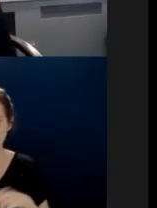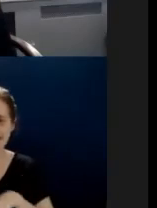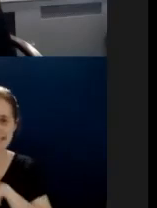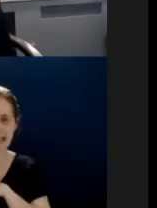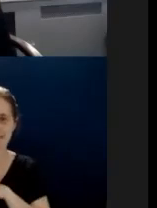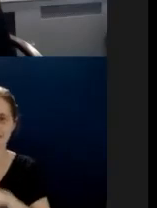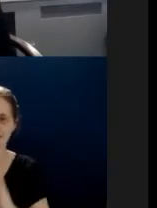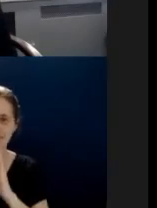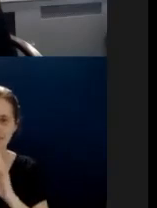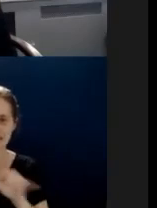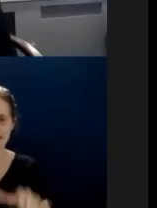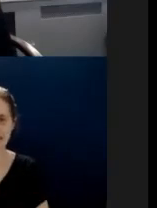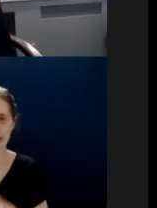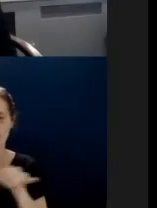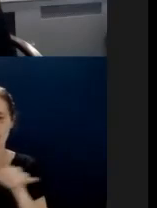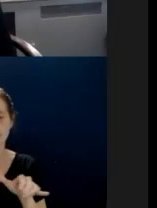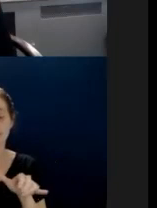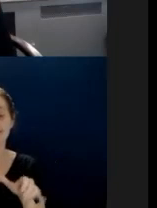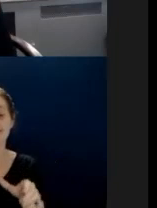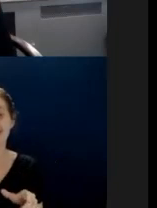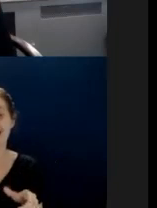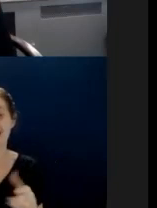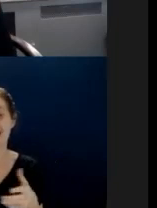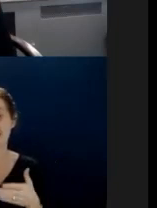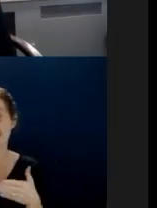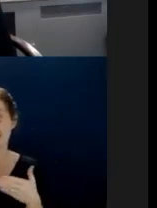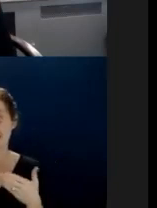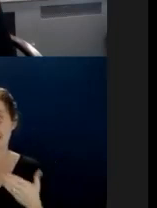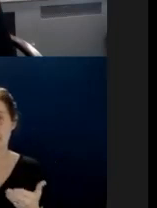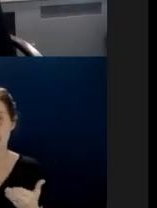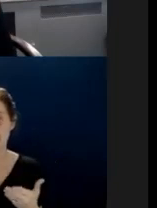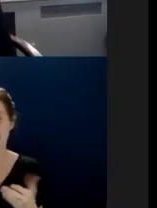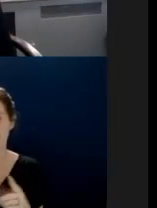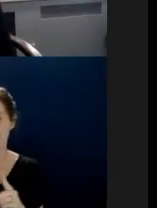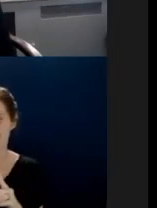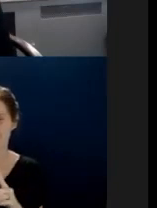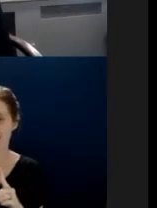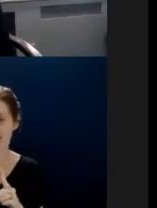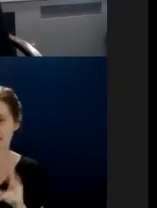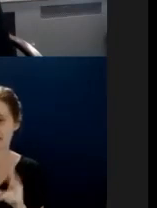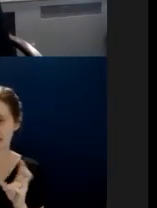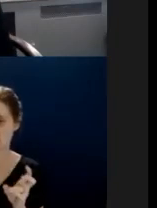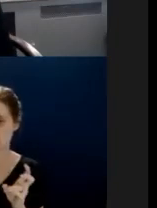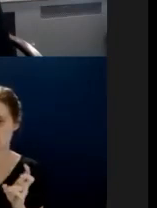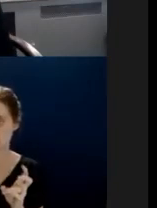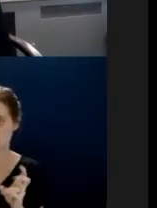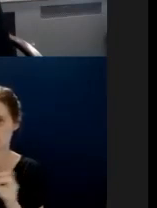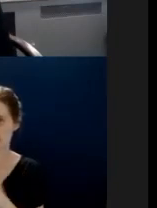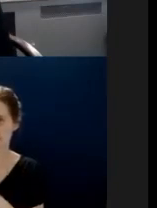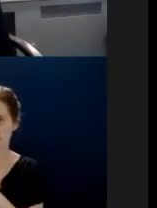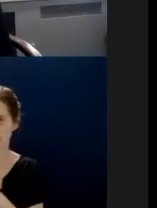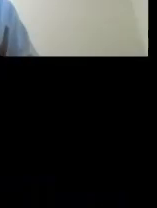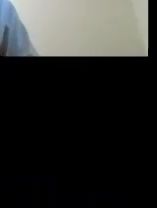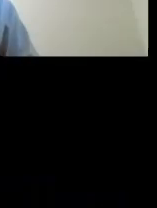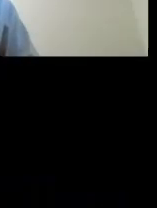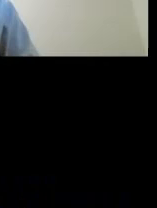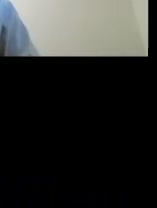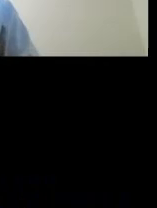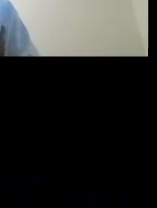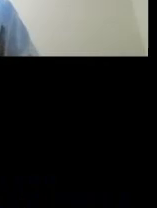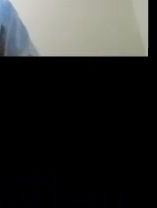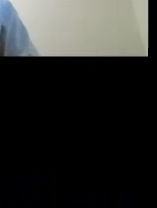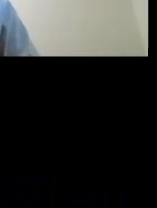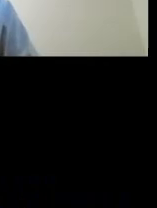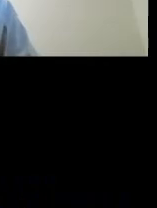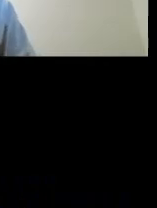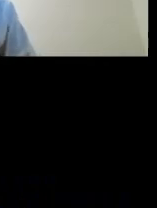standards. So I would say that would be an issue that would be covered by reasonable accommodation, like I